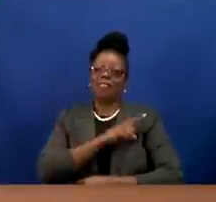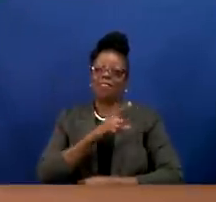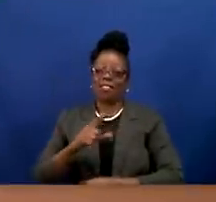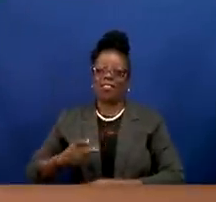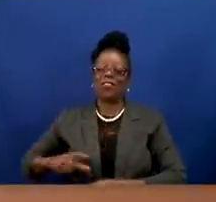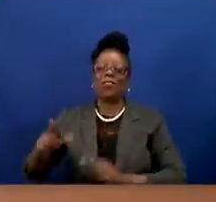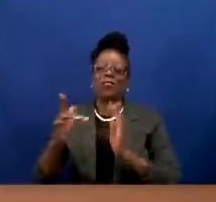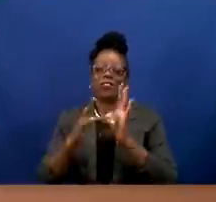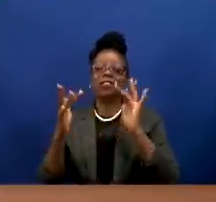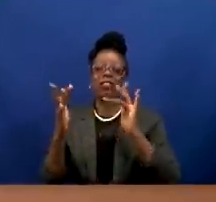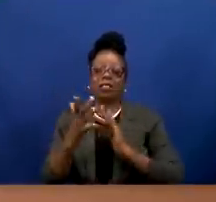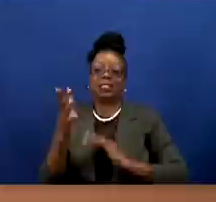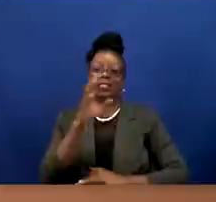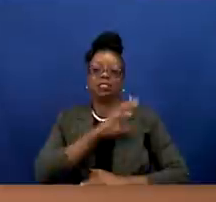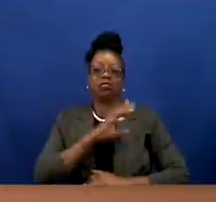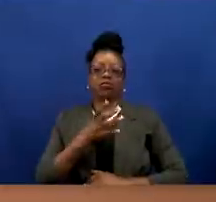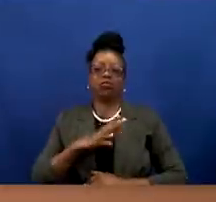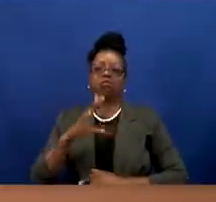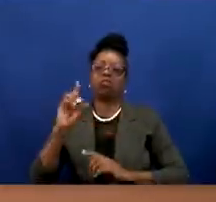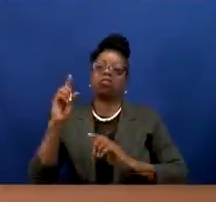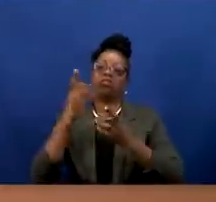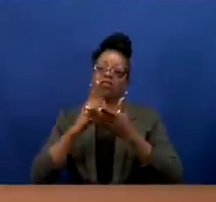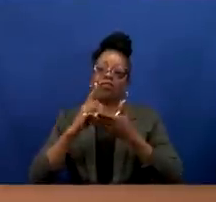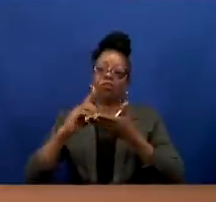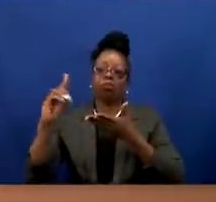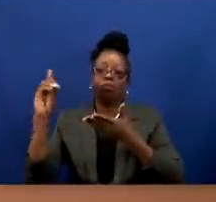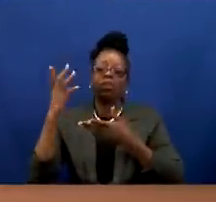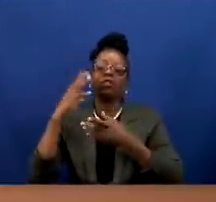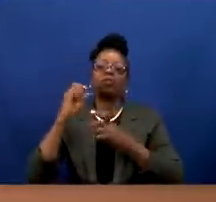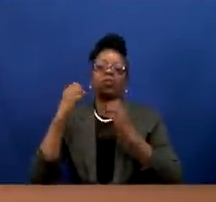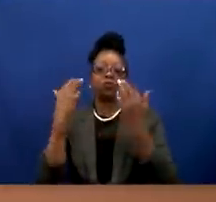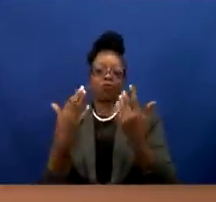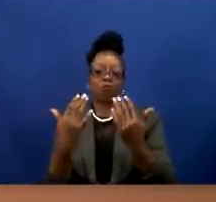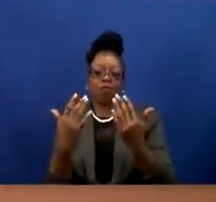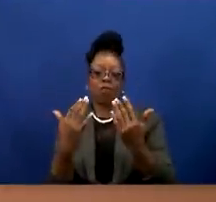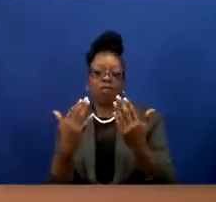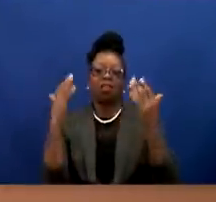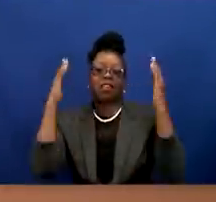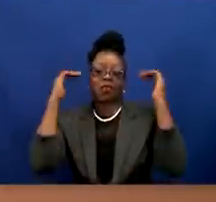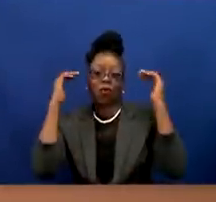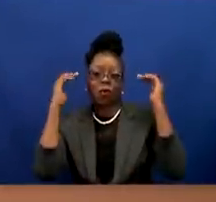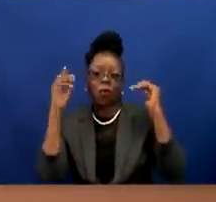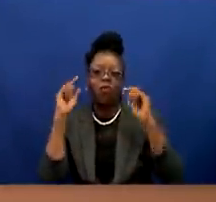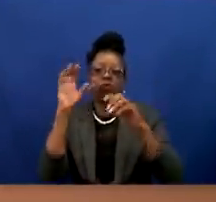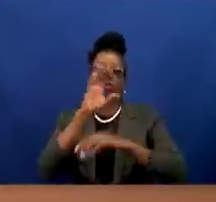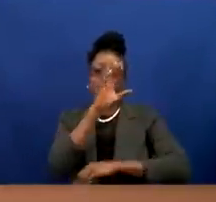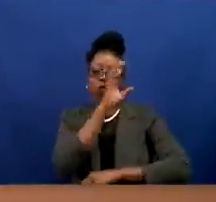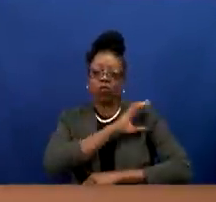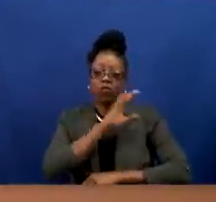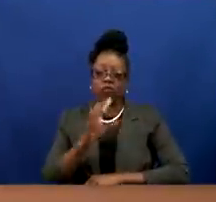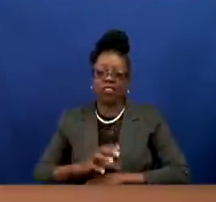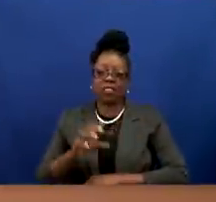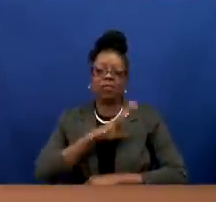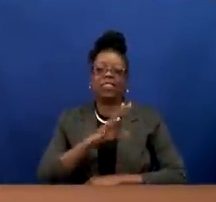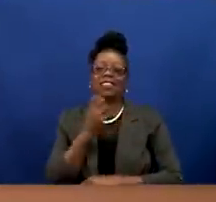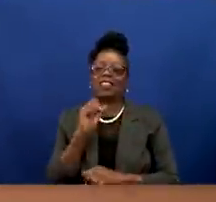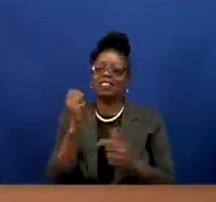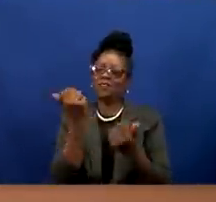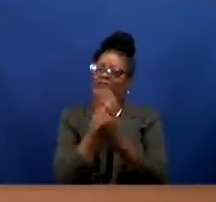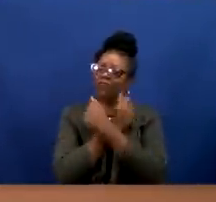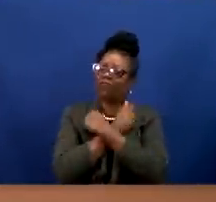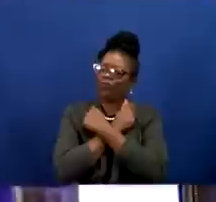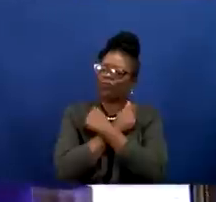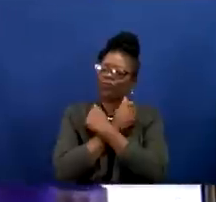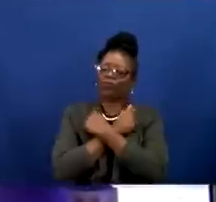Christ. And for these next few weeks, as we anticipate Christmas, we'll be celebrating Jesus all the way through. Anybody love to talk about Jesus